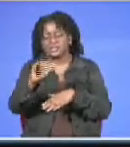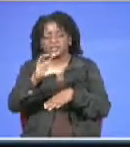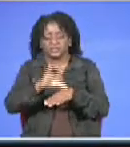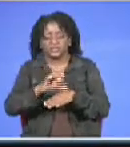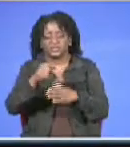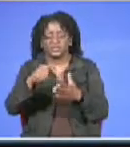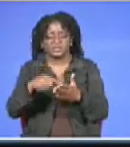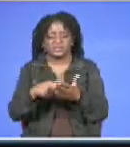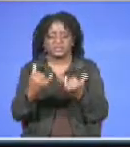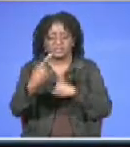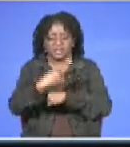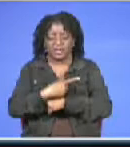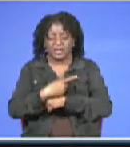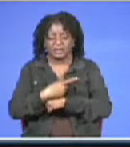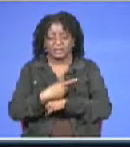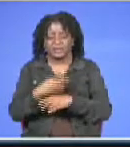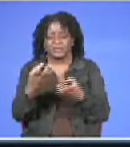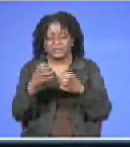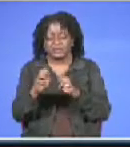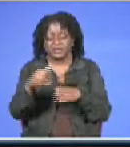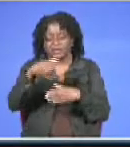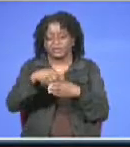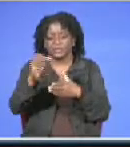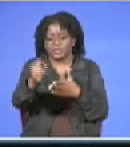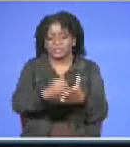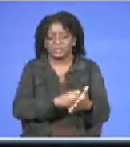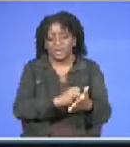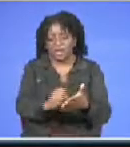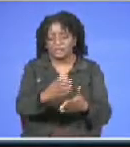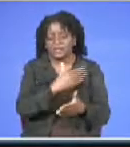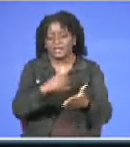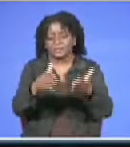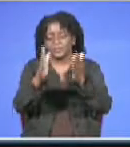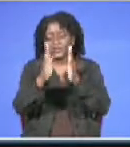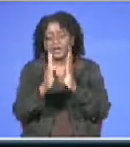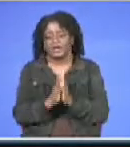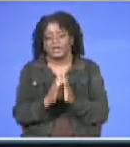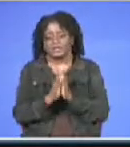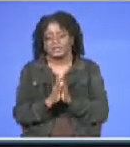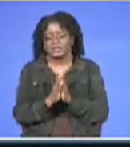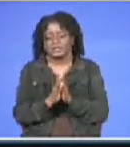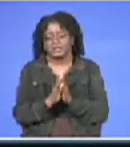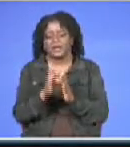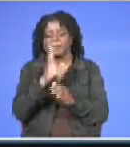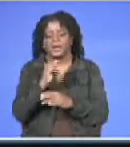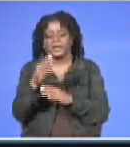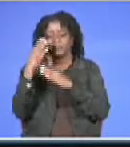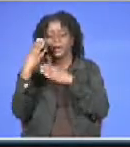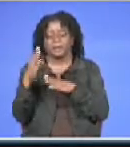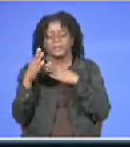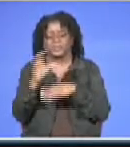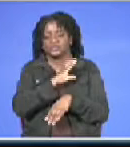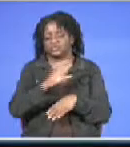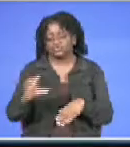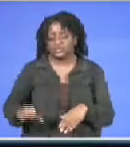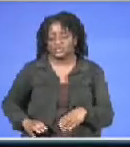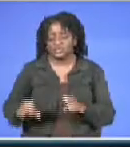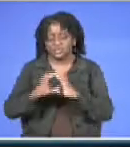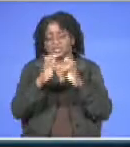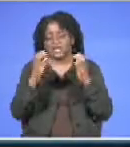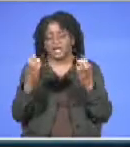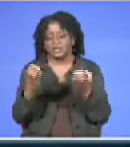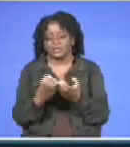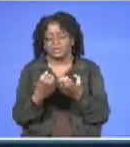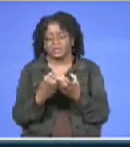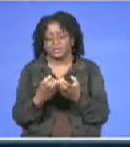national service. The event featured songs and prayers delivered by officials of the Bahamas Christian Council. In his sermon, Christian